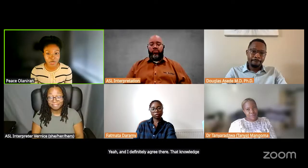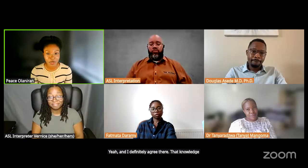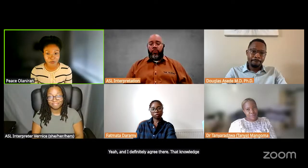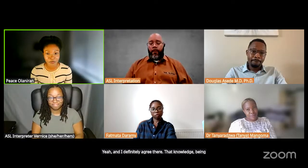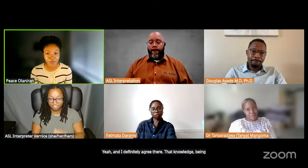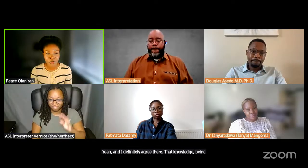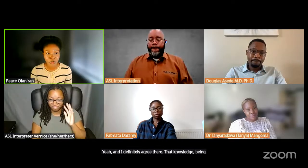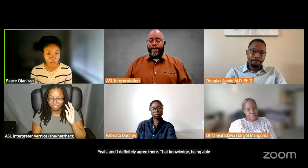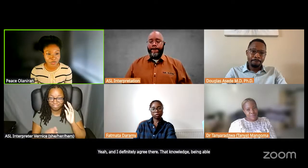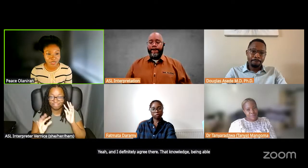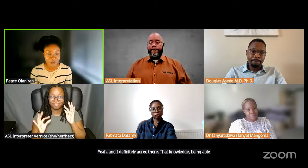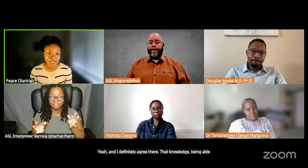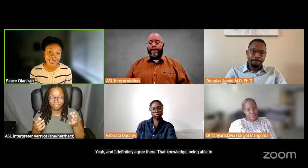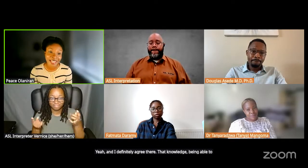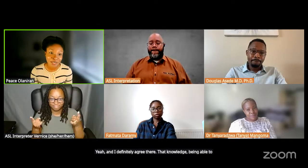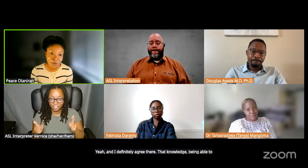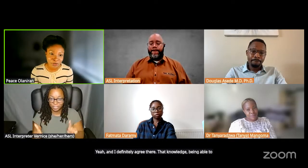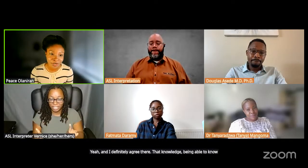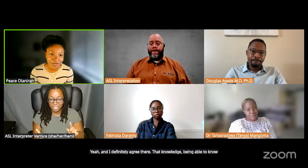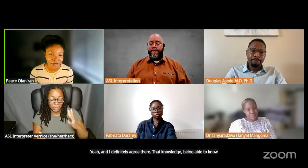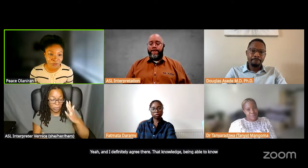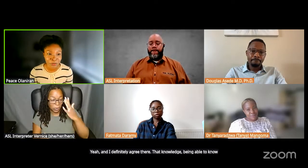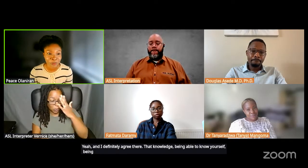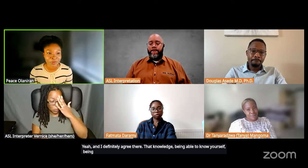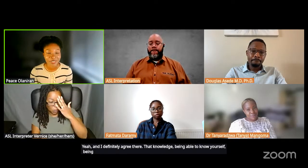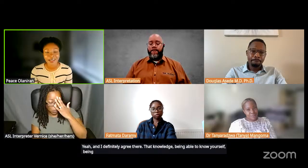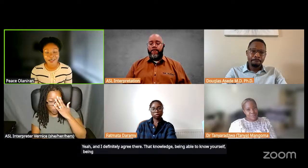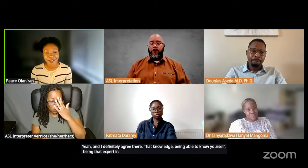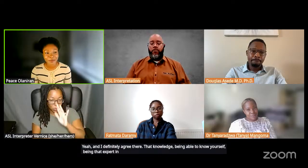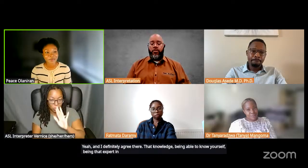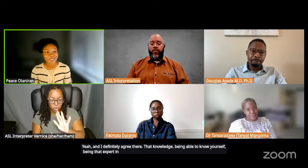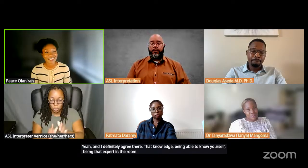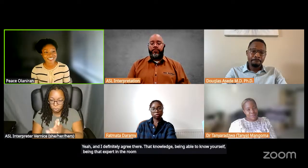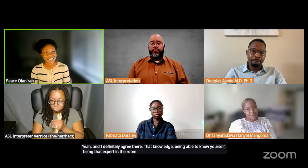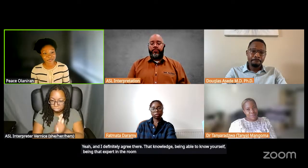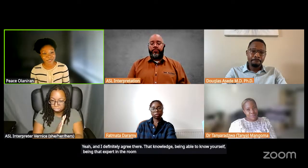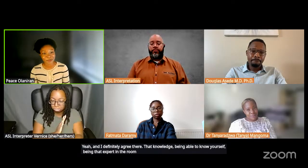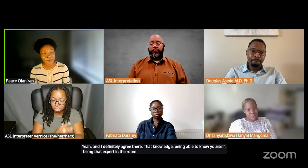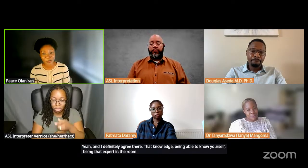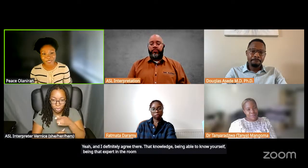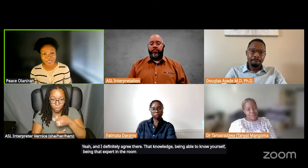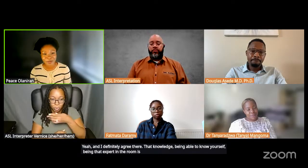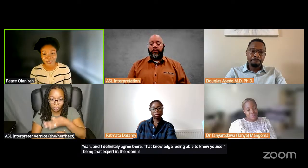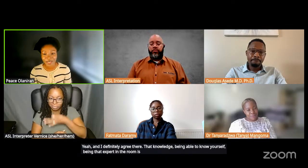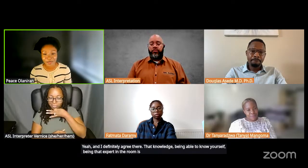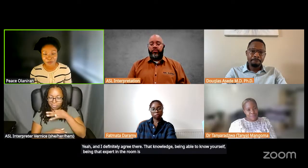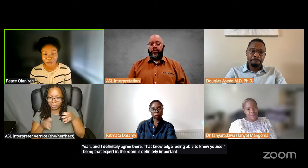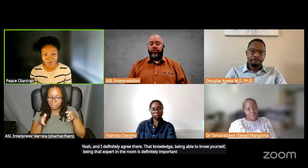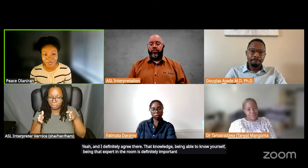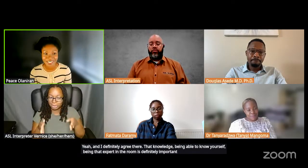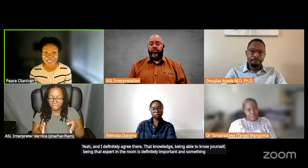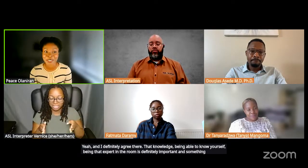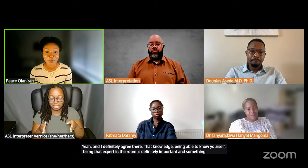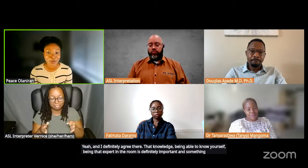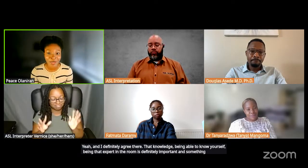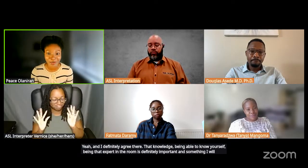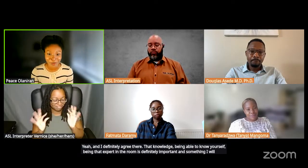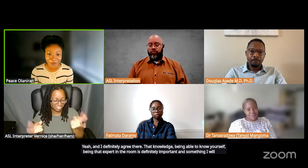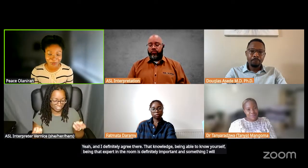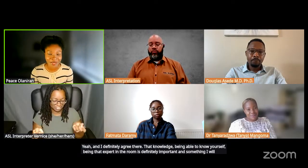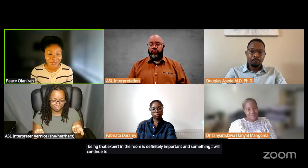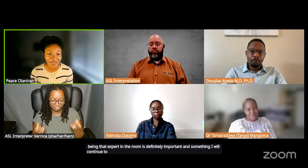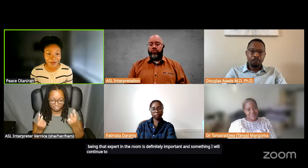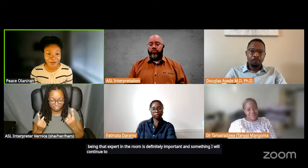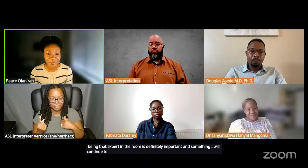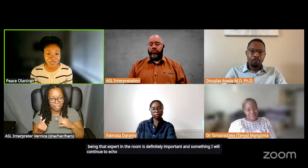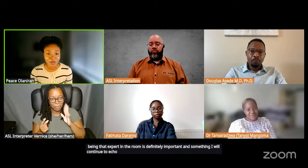to know your stuff, being that expert in the room, is definitely important and something I will continue to